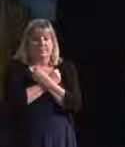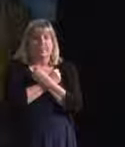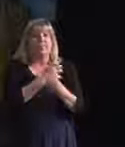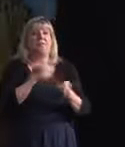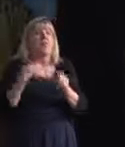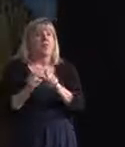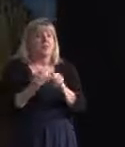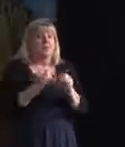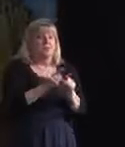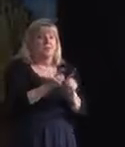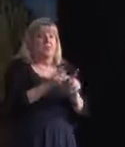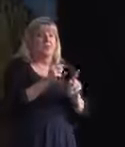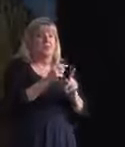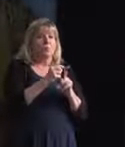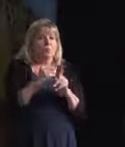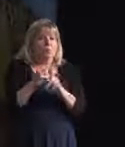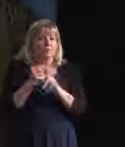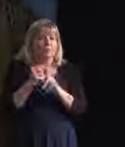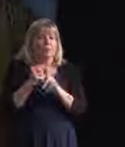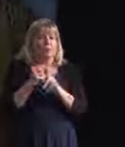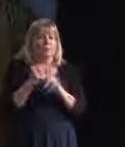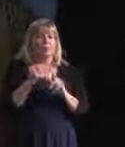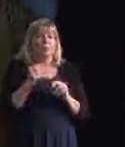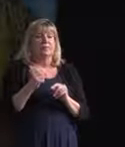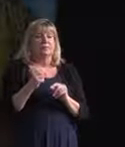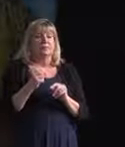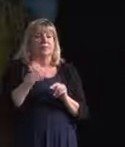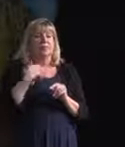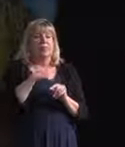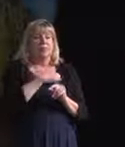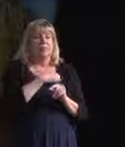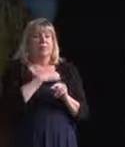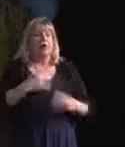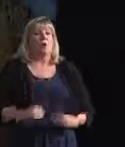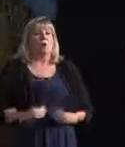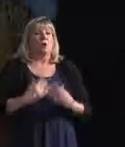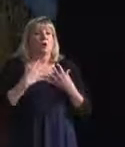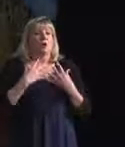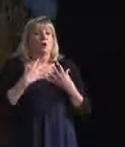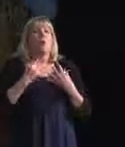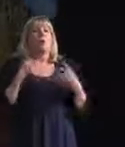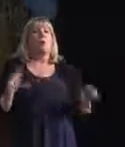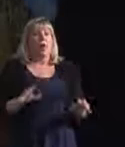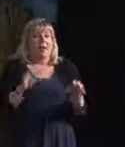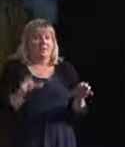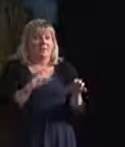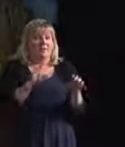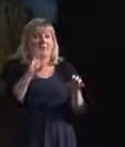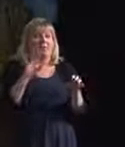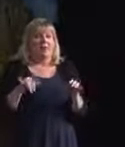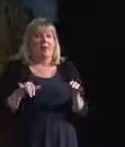And as its words settle into our bones, we can be inspired to act like Father